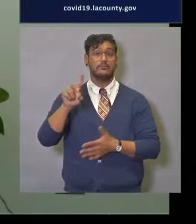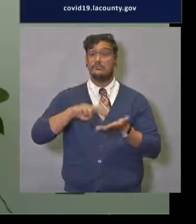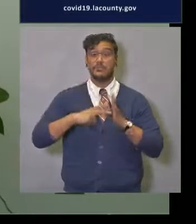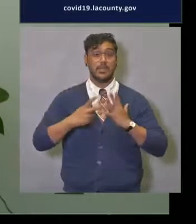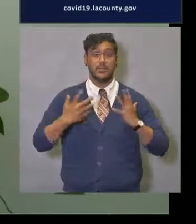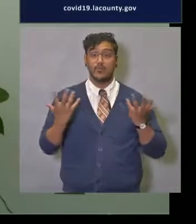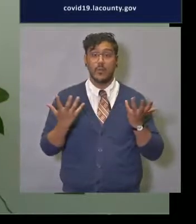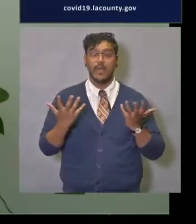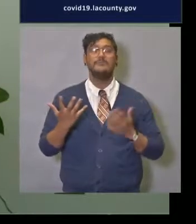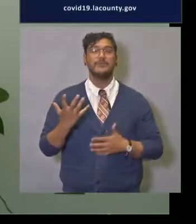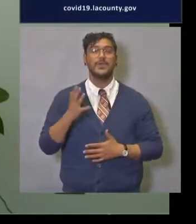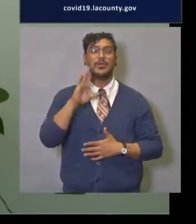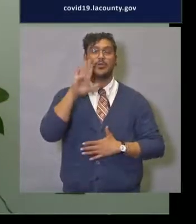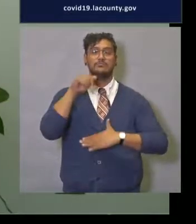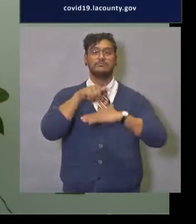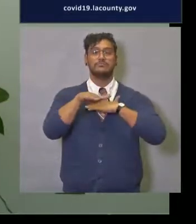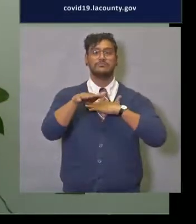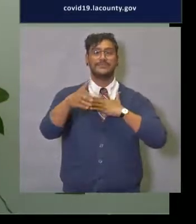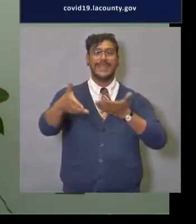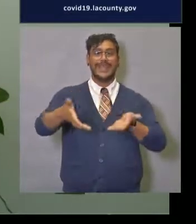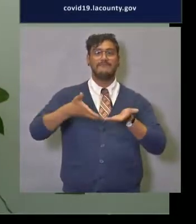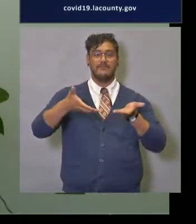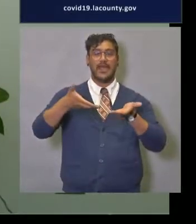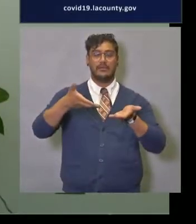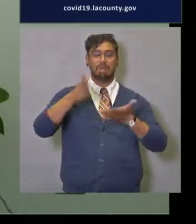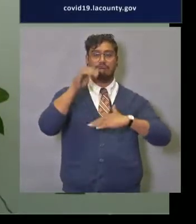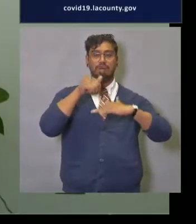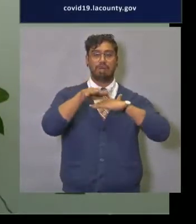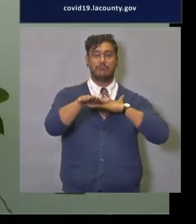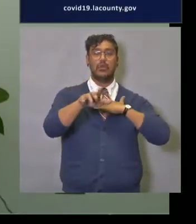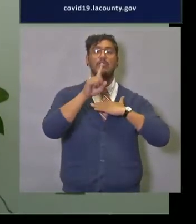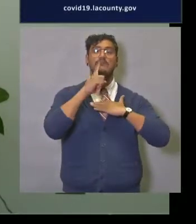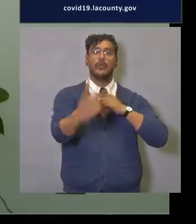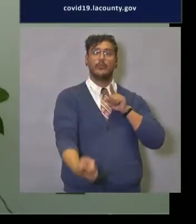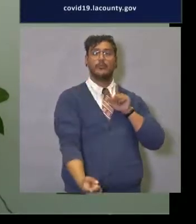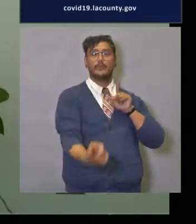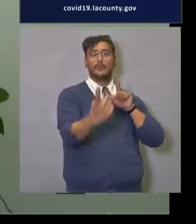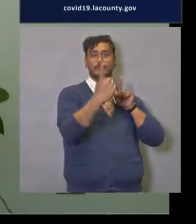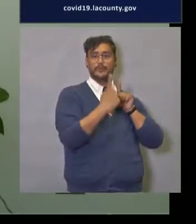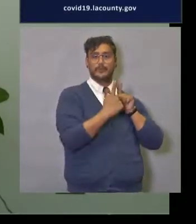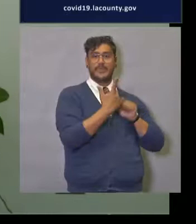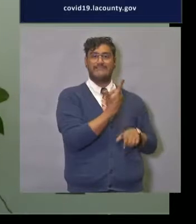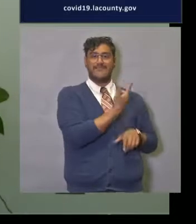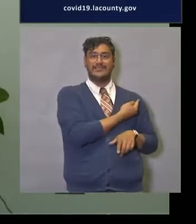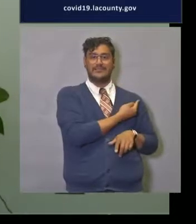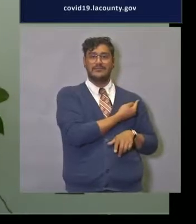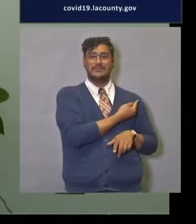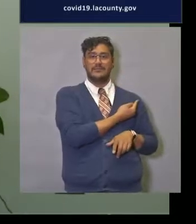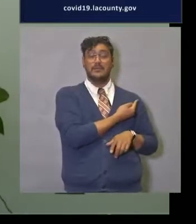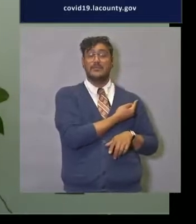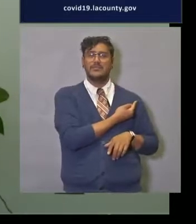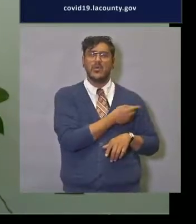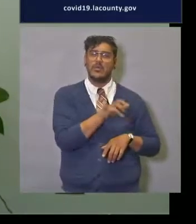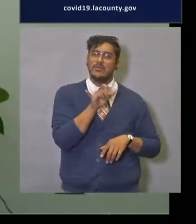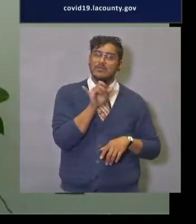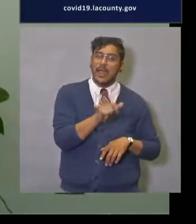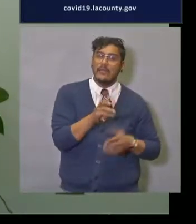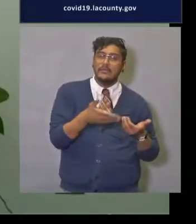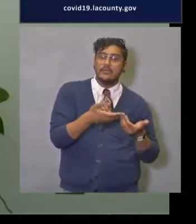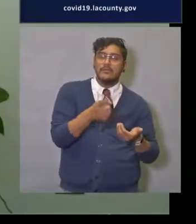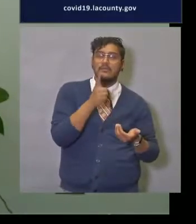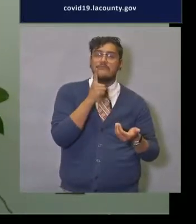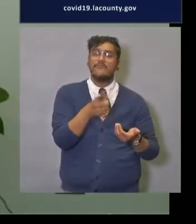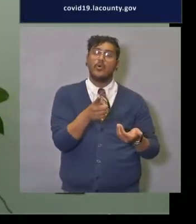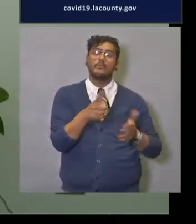invitation. And that's an easy way for us to target people who work in a specific sector. So we work,